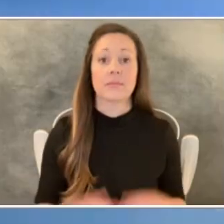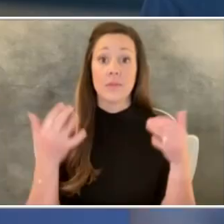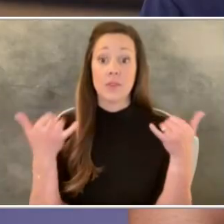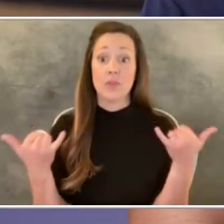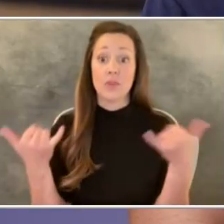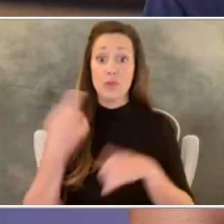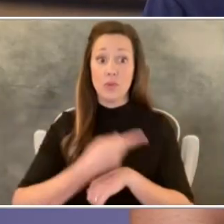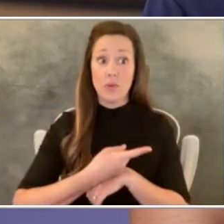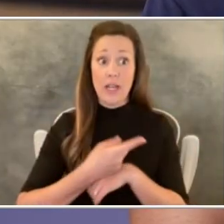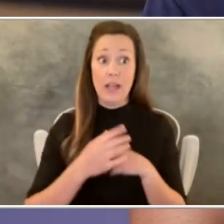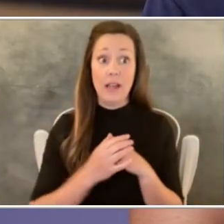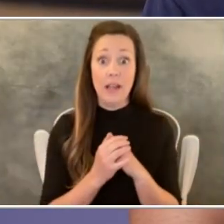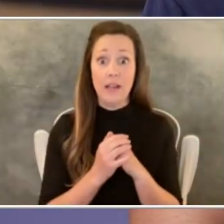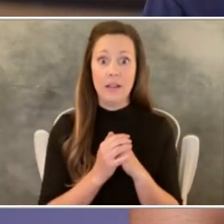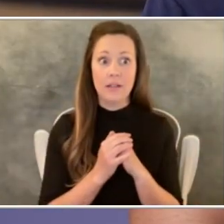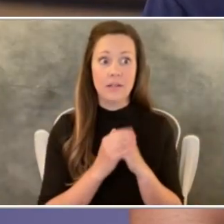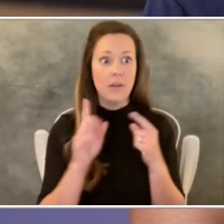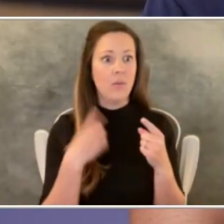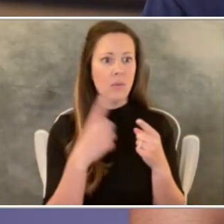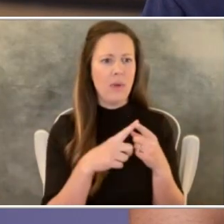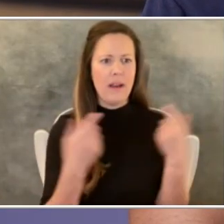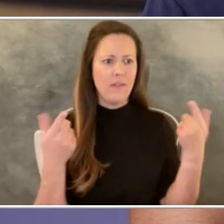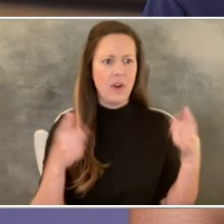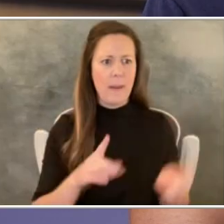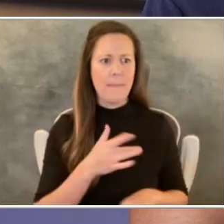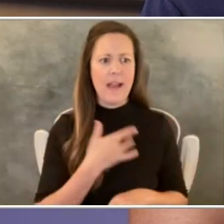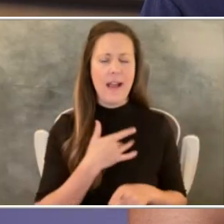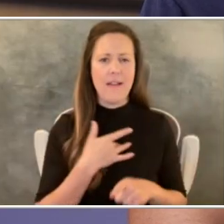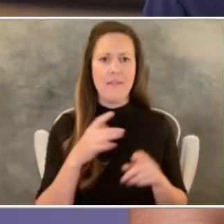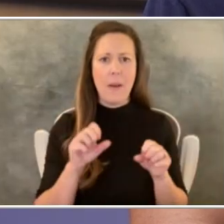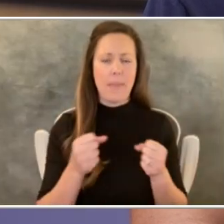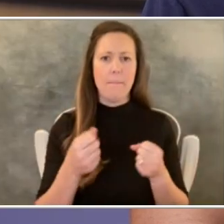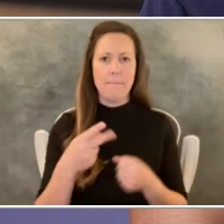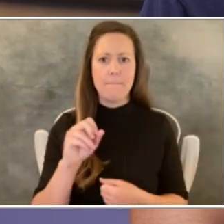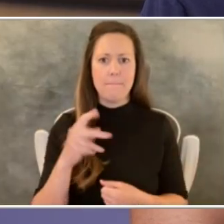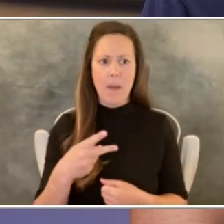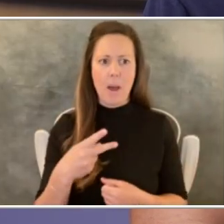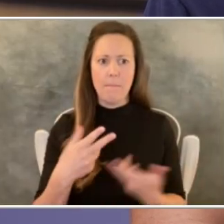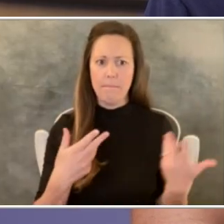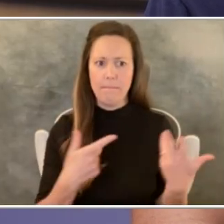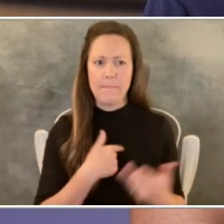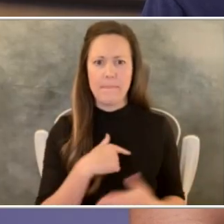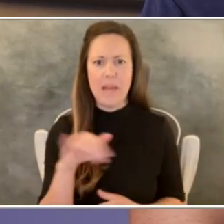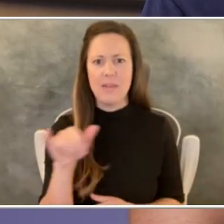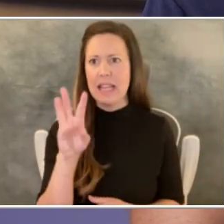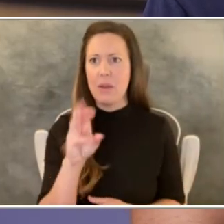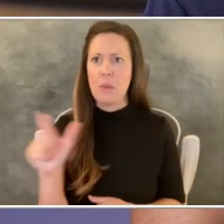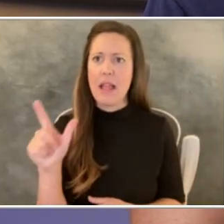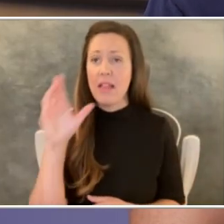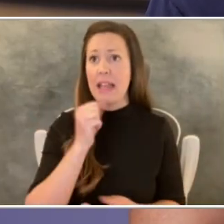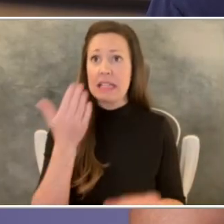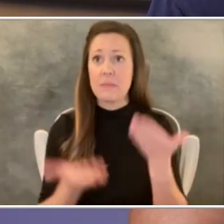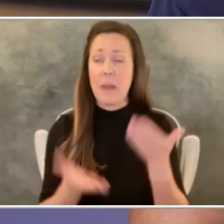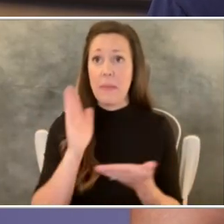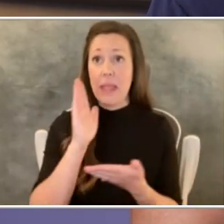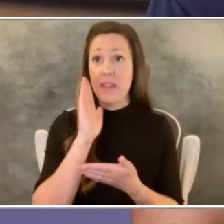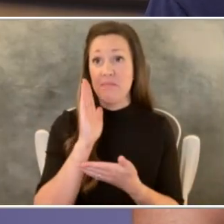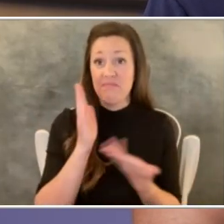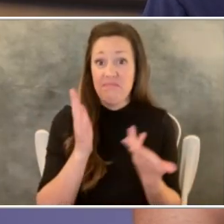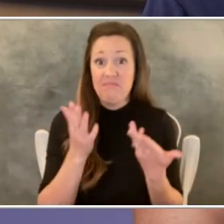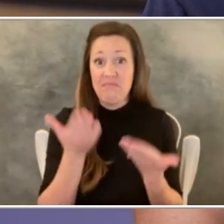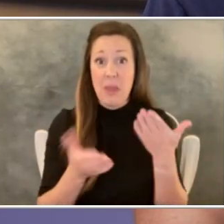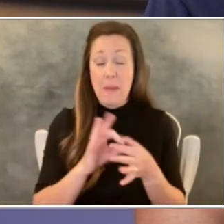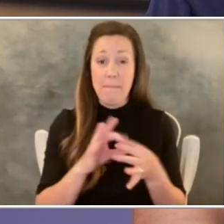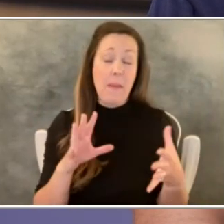Once it happened and I felt it pop, I went down to the ground. I was like, well, I'm sure it could just be dislocated, you know, so I tried to get back up, and